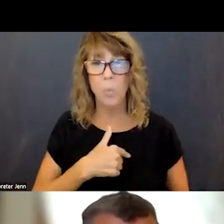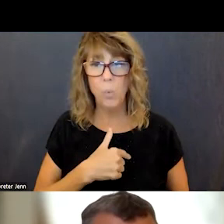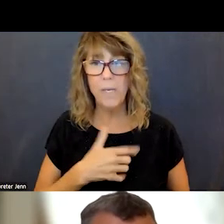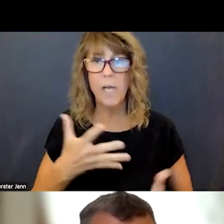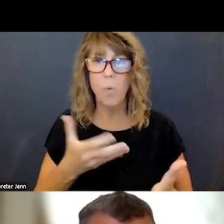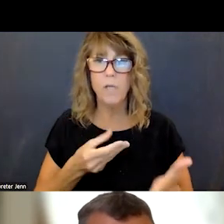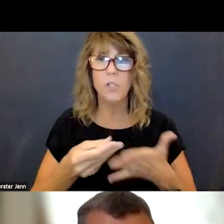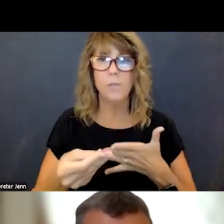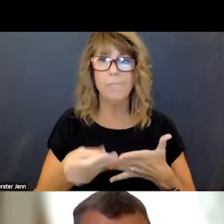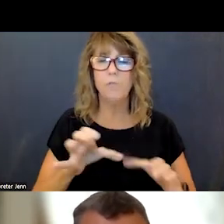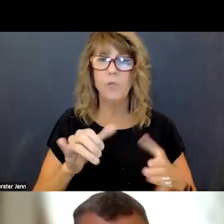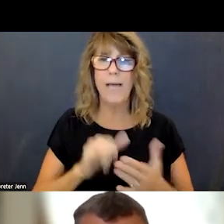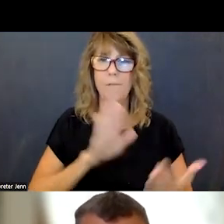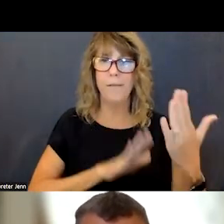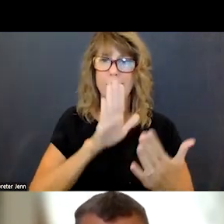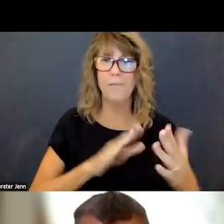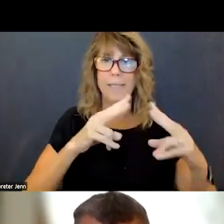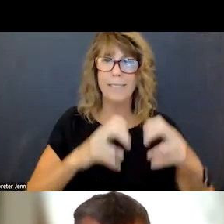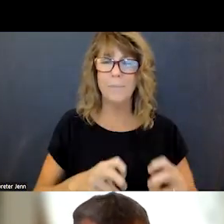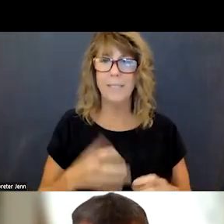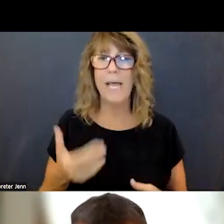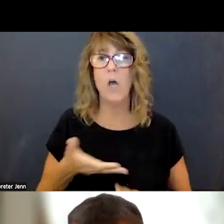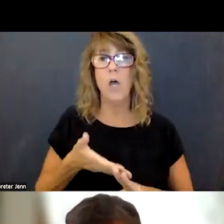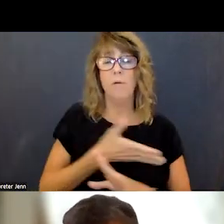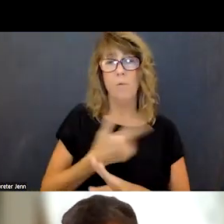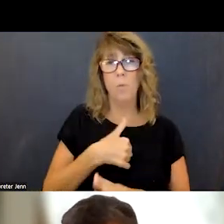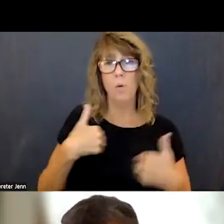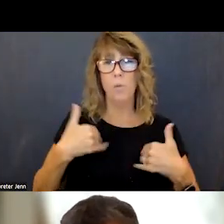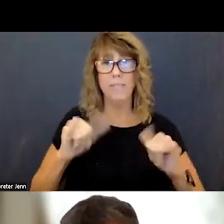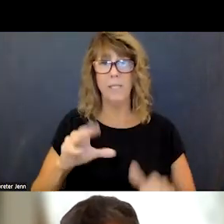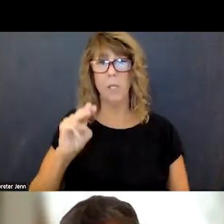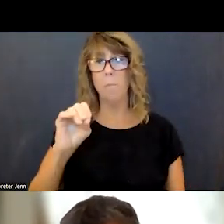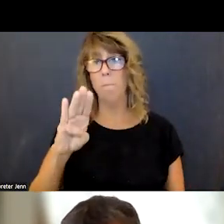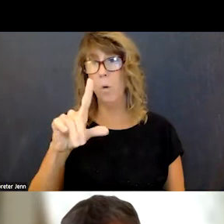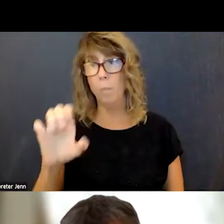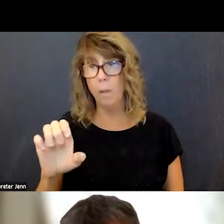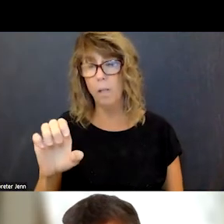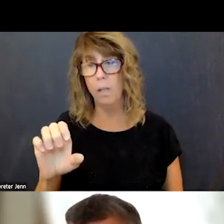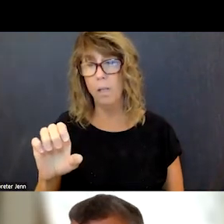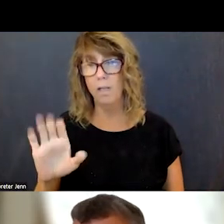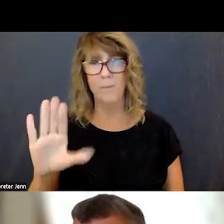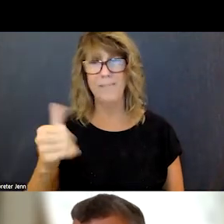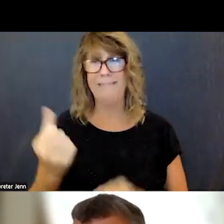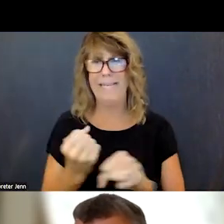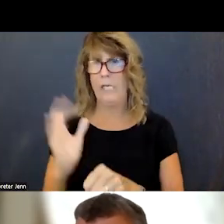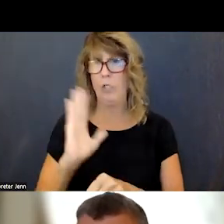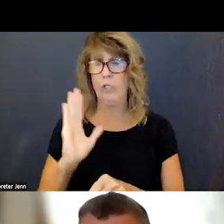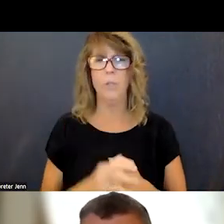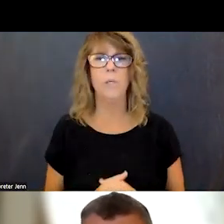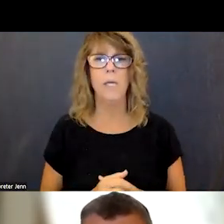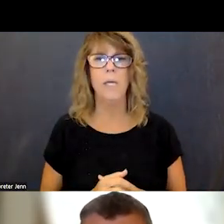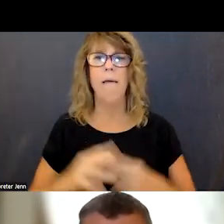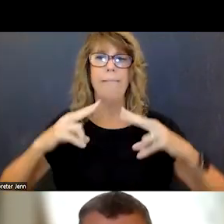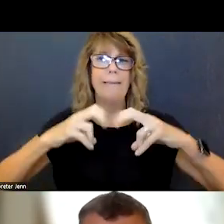assessment. Before when we were still based on mobile over 10 years ago, the